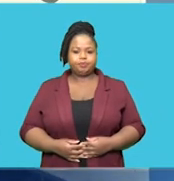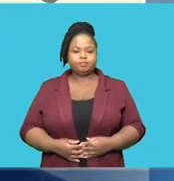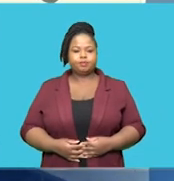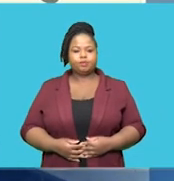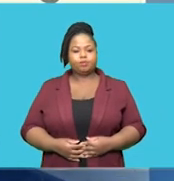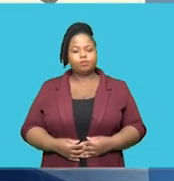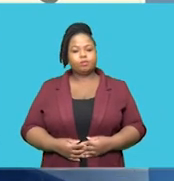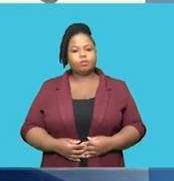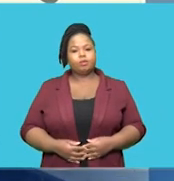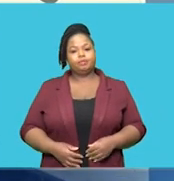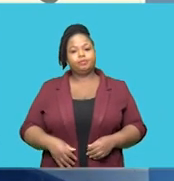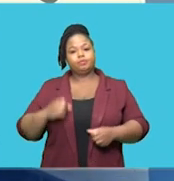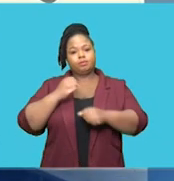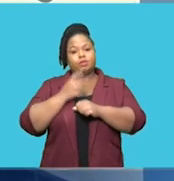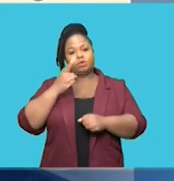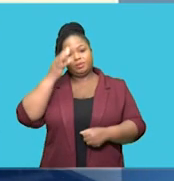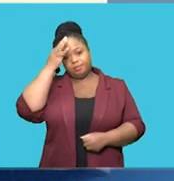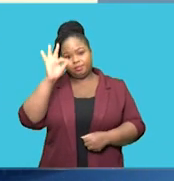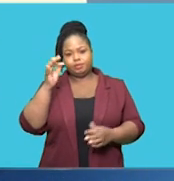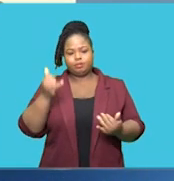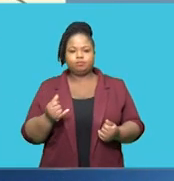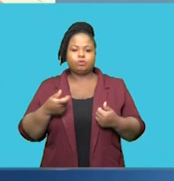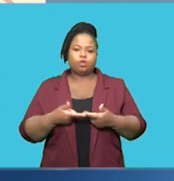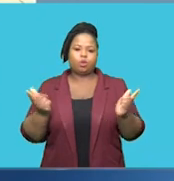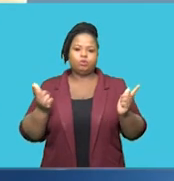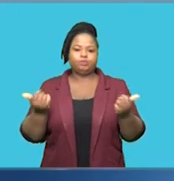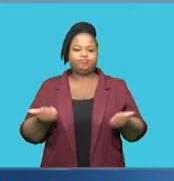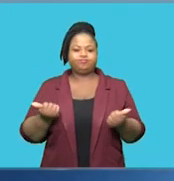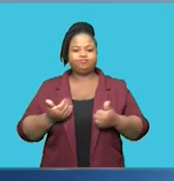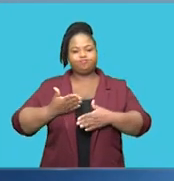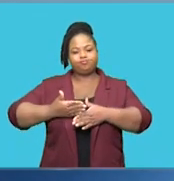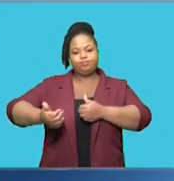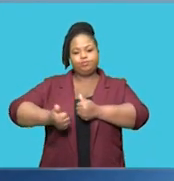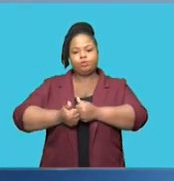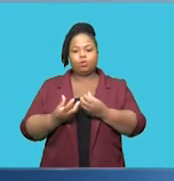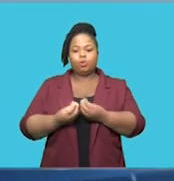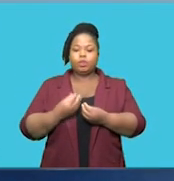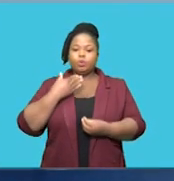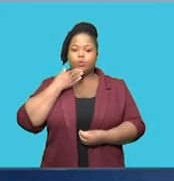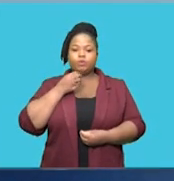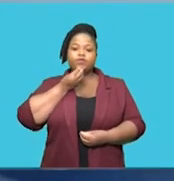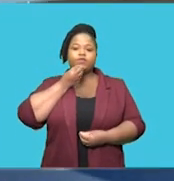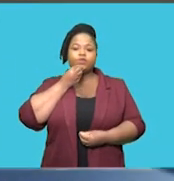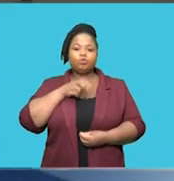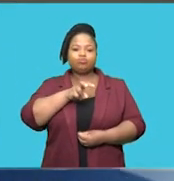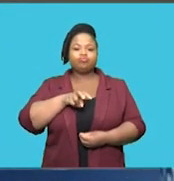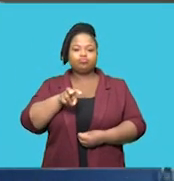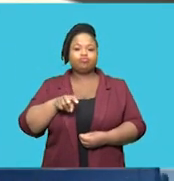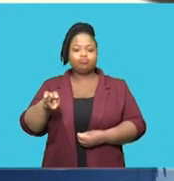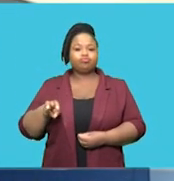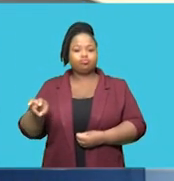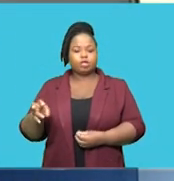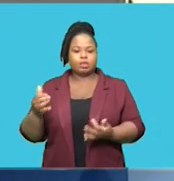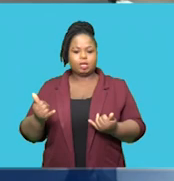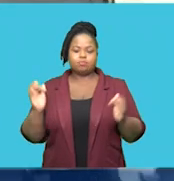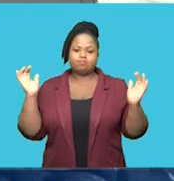Uhulumeni wasesifundazweni sasegolo Soweto ngokusemthethweni ubambiswano lawo nenkampani yezokuthuthwa kokudla ngohlelo lwezimanje